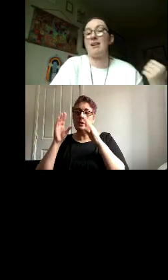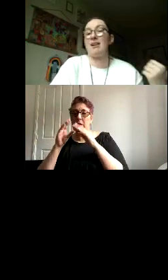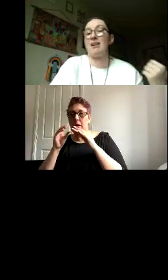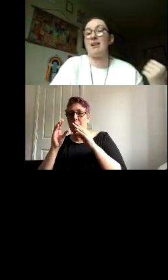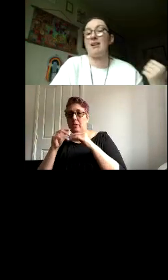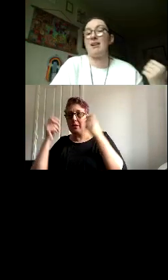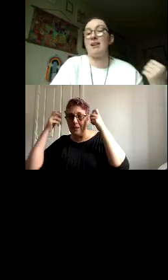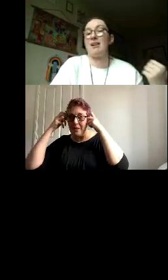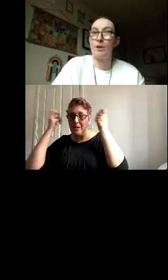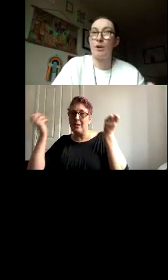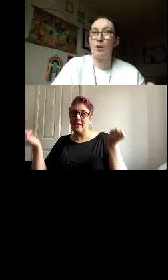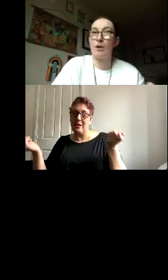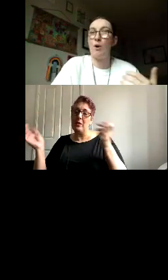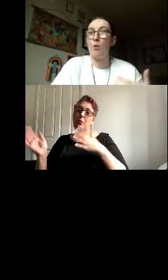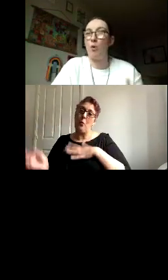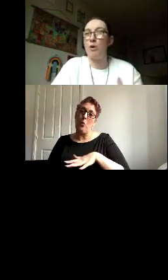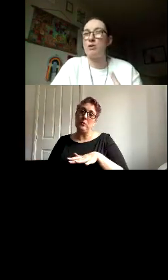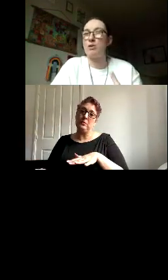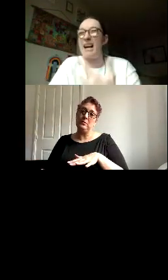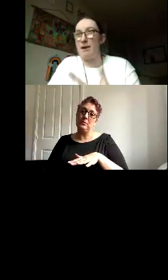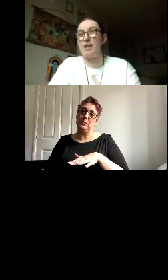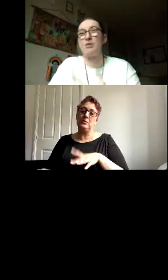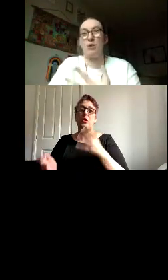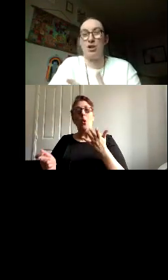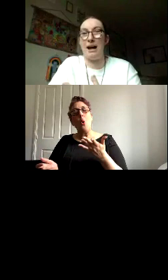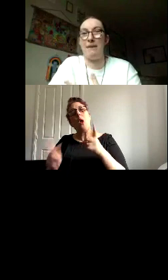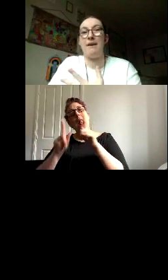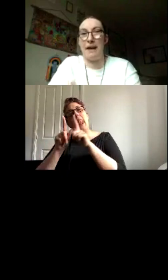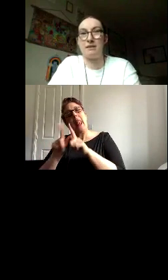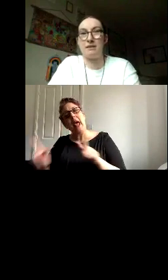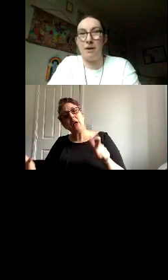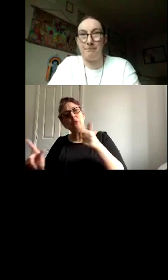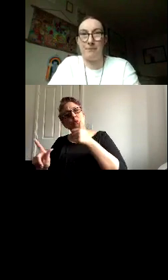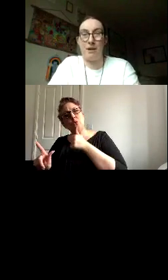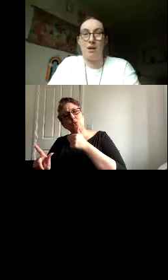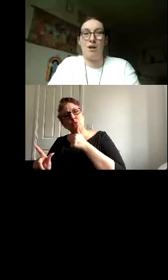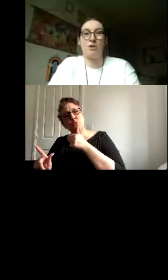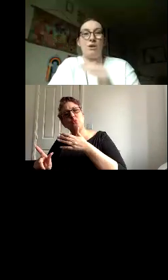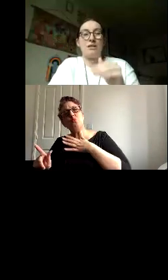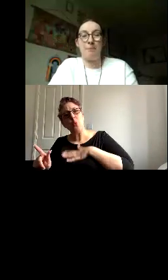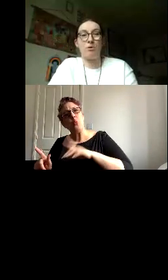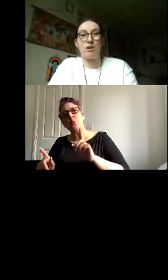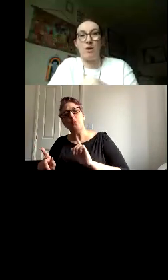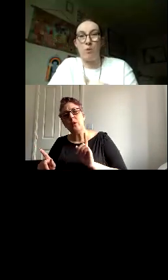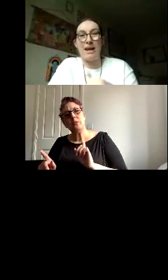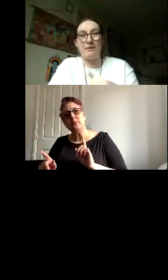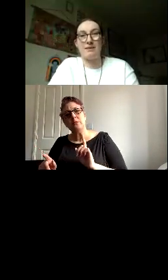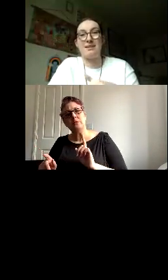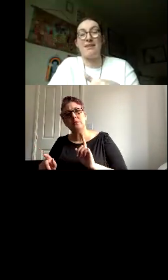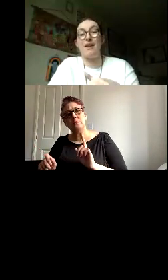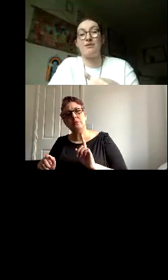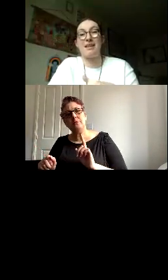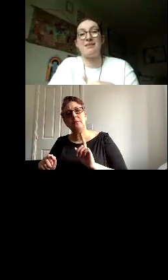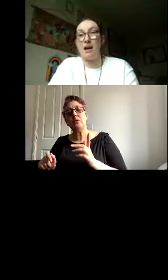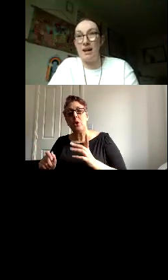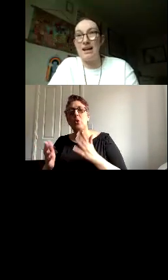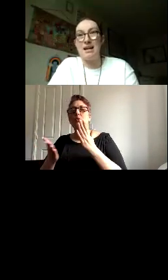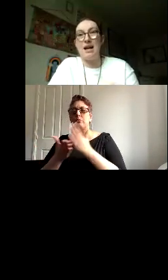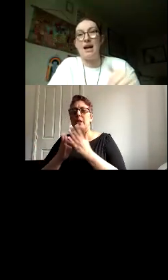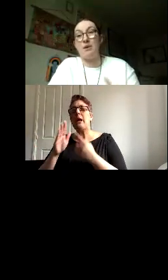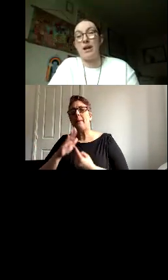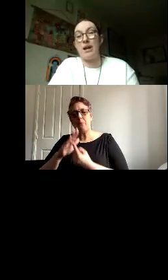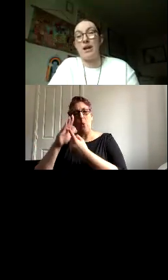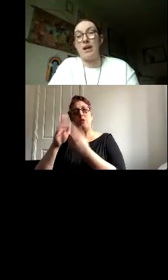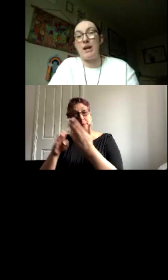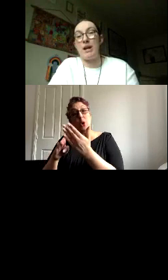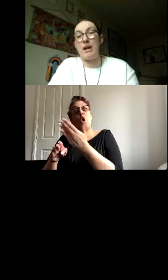out? Or what sort of language preferences you have at that time? So it's important that we understand those things early